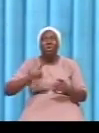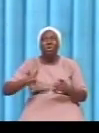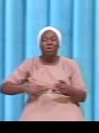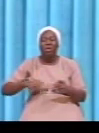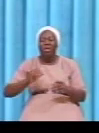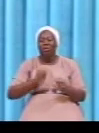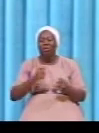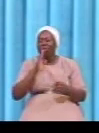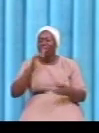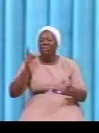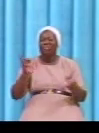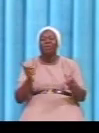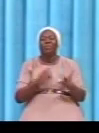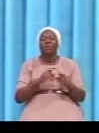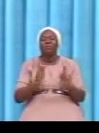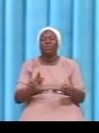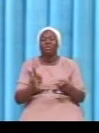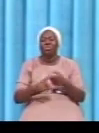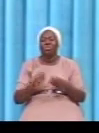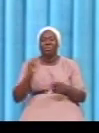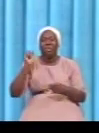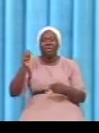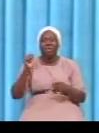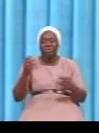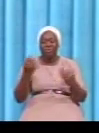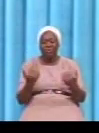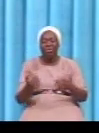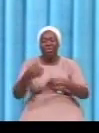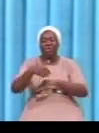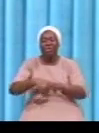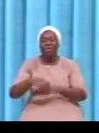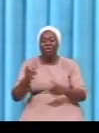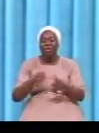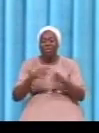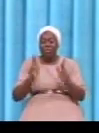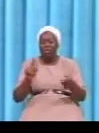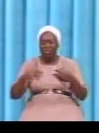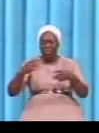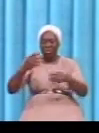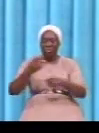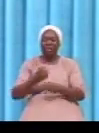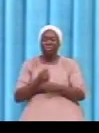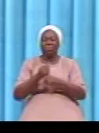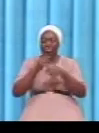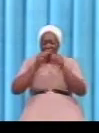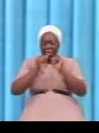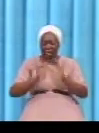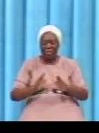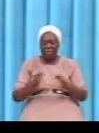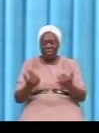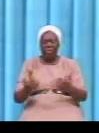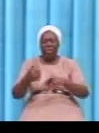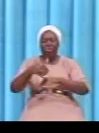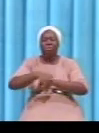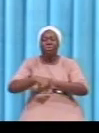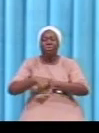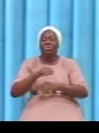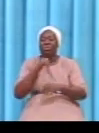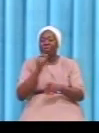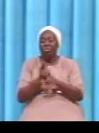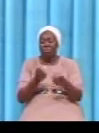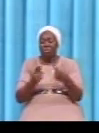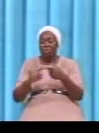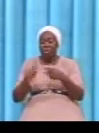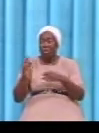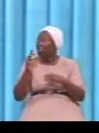first testifier tonight. I want to be the first recipient of your blessing. Open your mouth and pray. It's not just coming to look around. Where